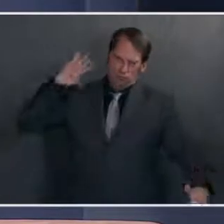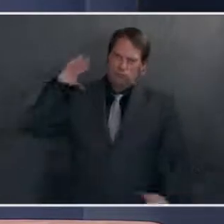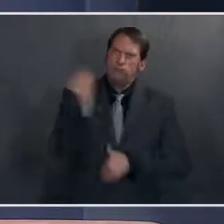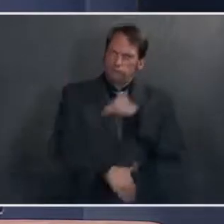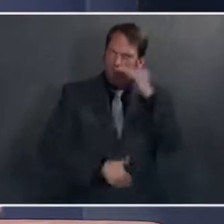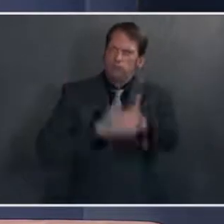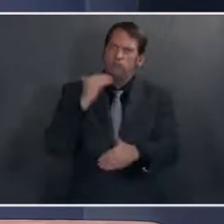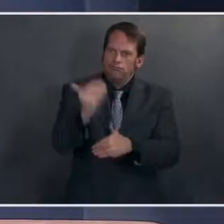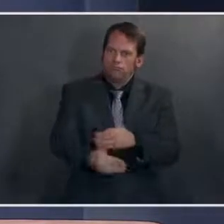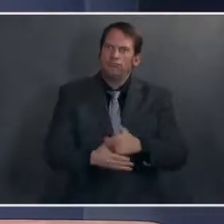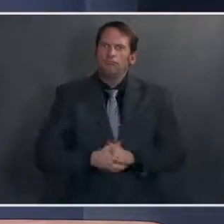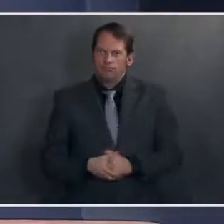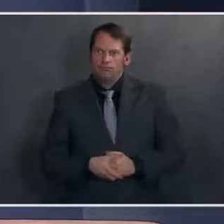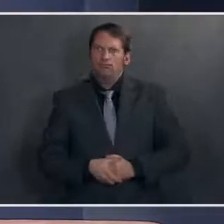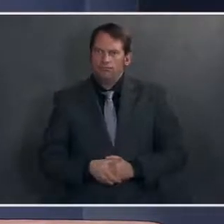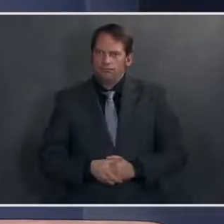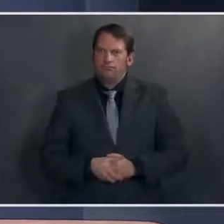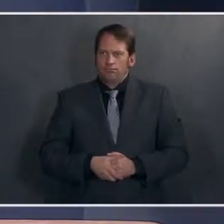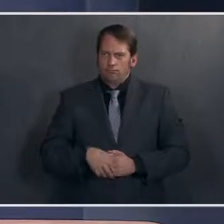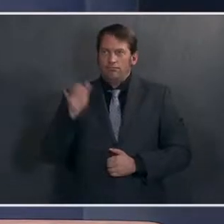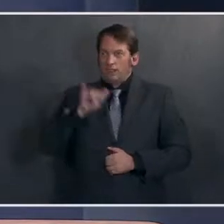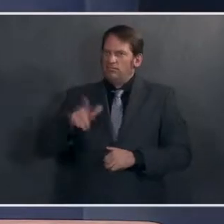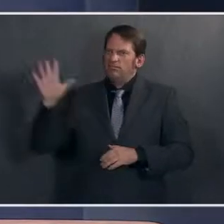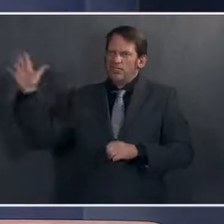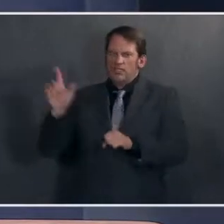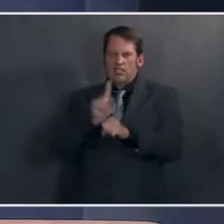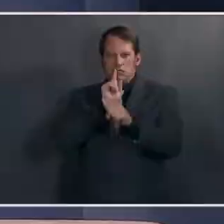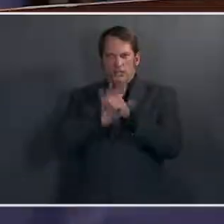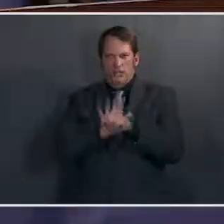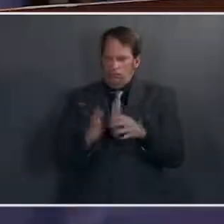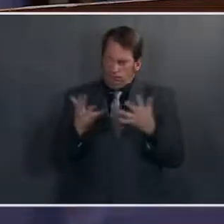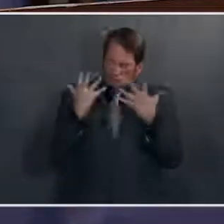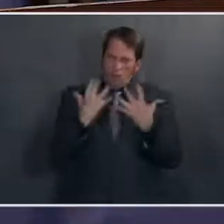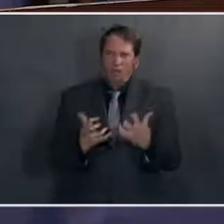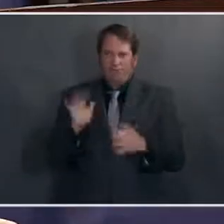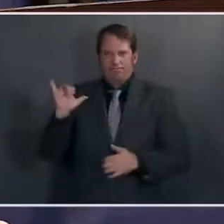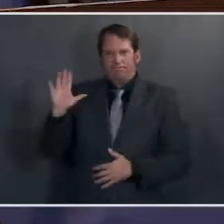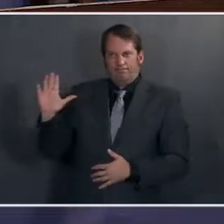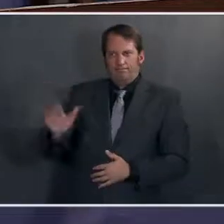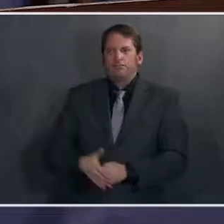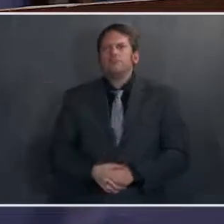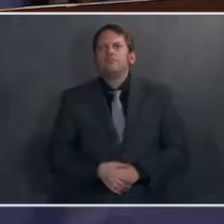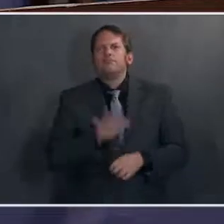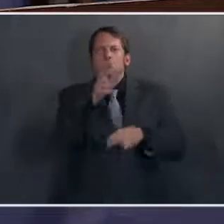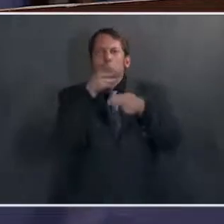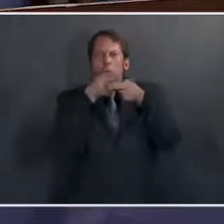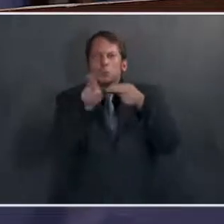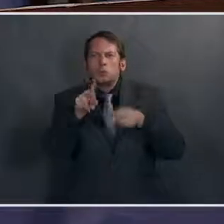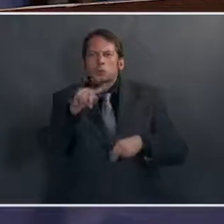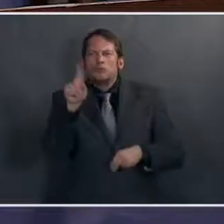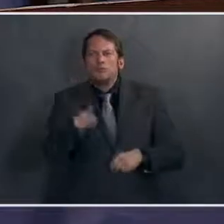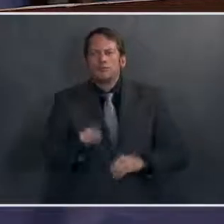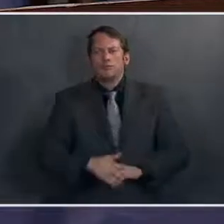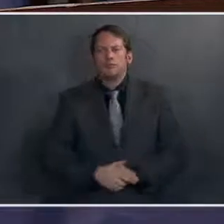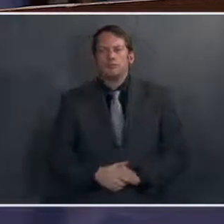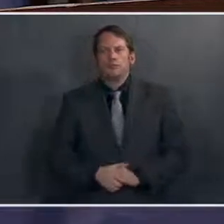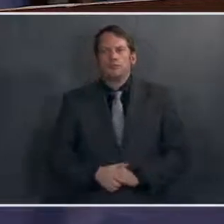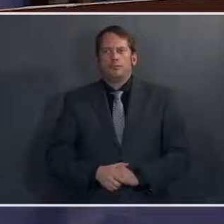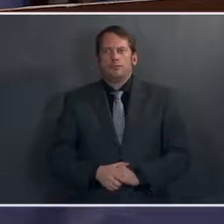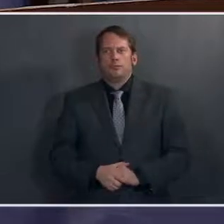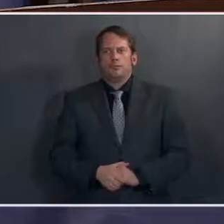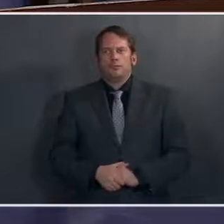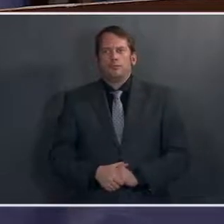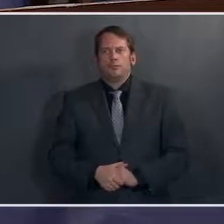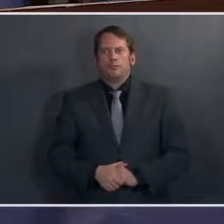his commitment, and that's exactly what he's working to deliver on. And just one quick one on vaccines, circling back to something you guys talked about last week, I believe, Defense Production